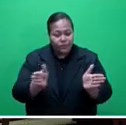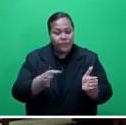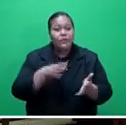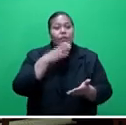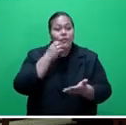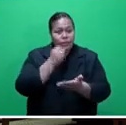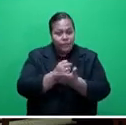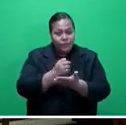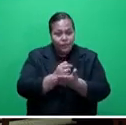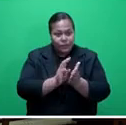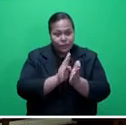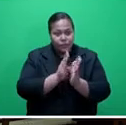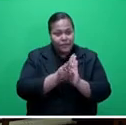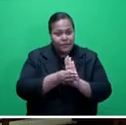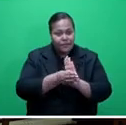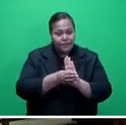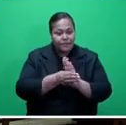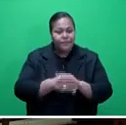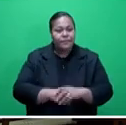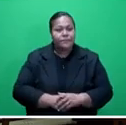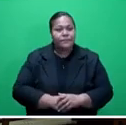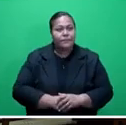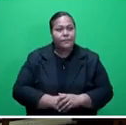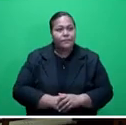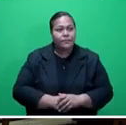Confirmation of minutes.